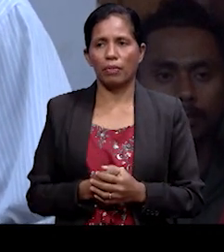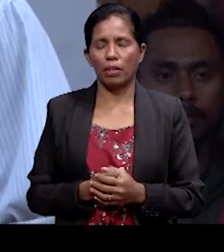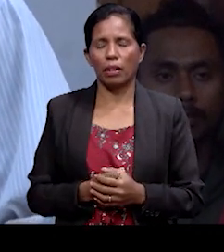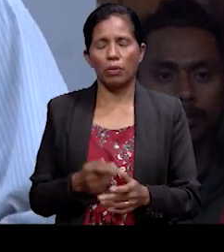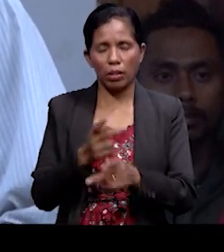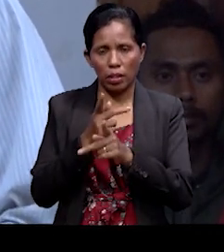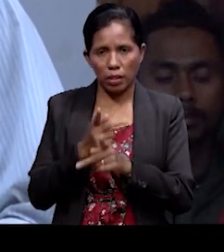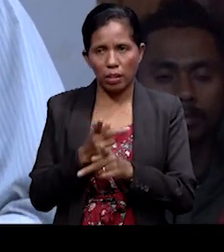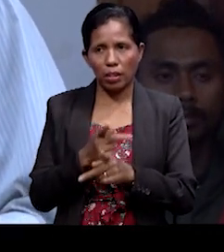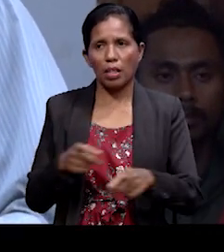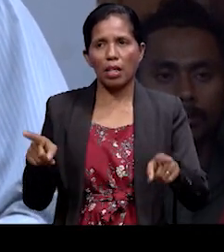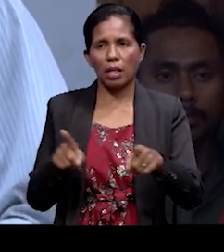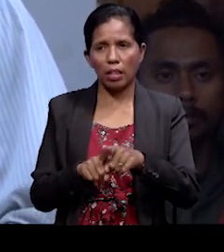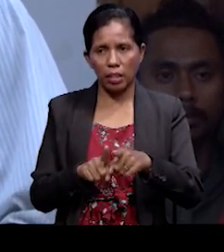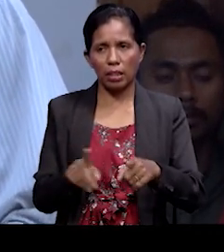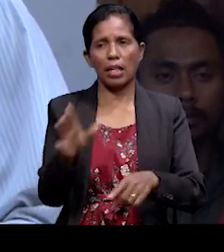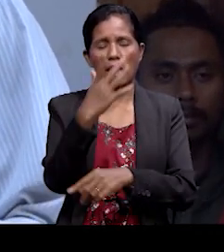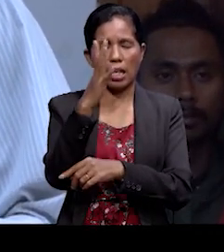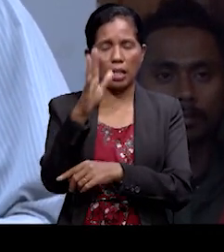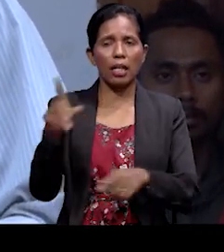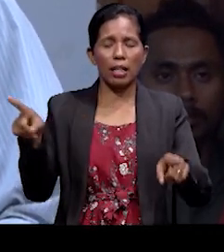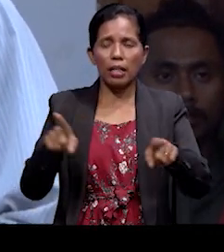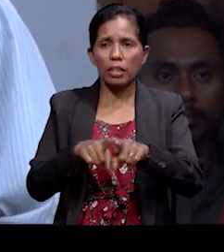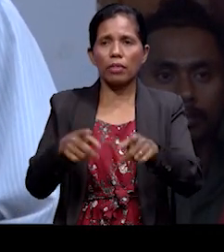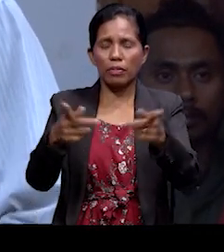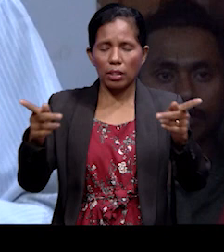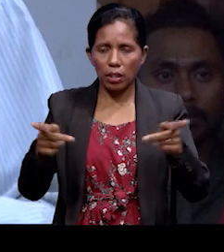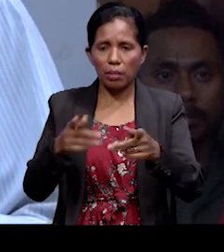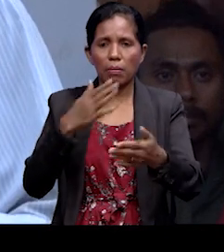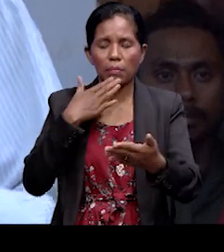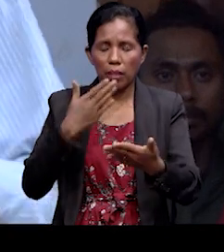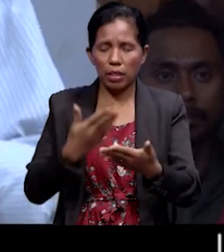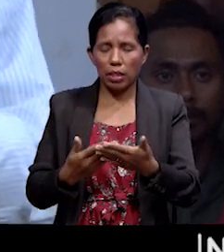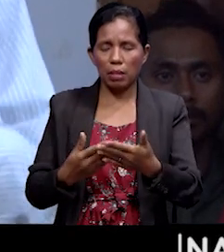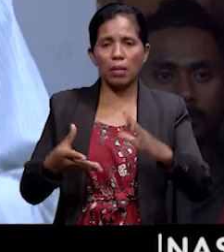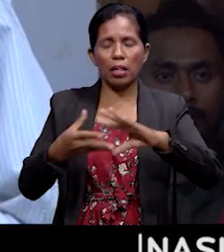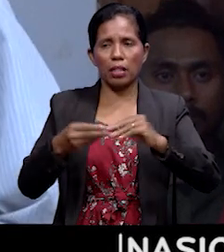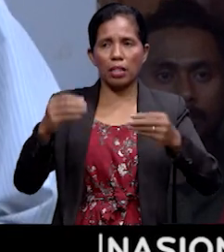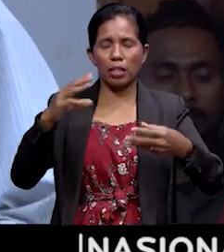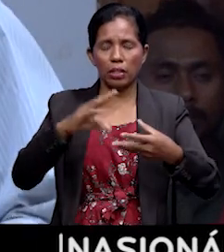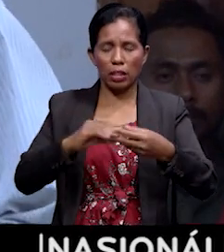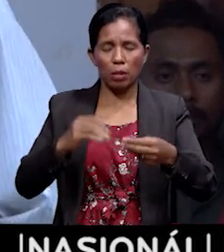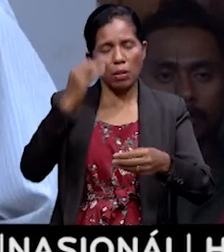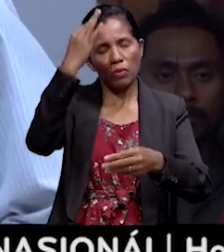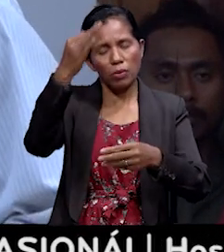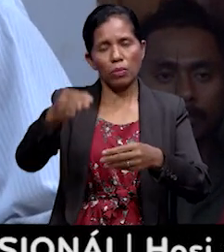né? Ai Janessa, fati nida que neve dia pa história mai ter